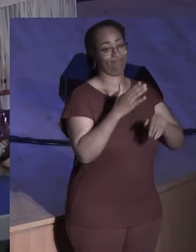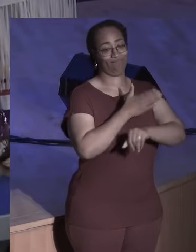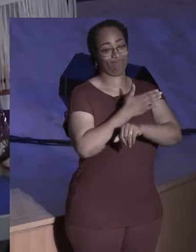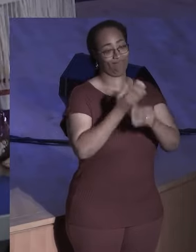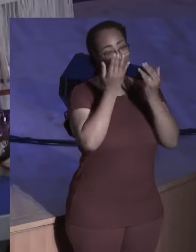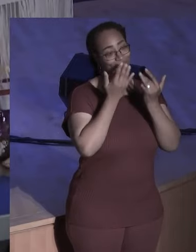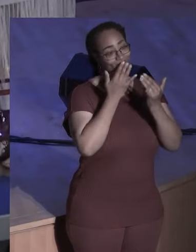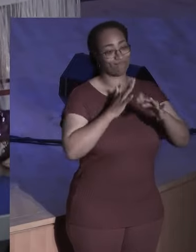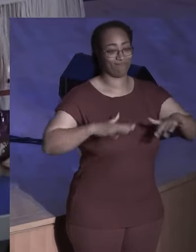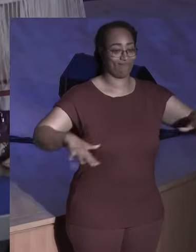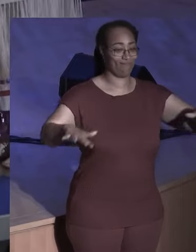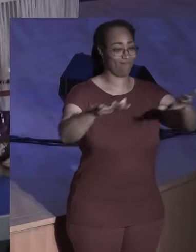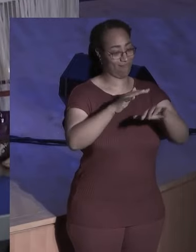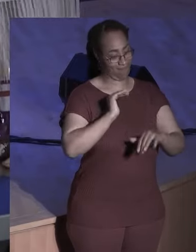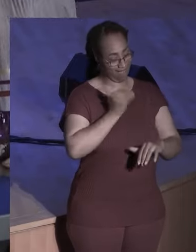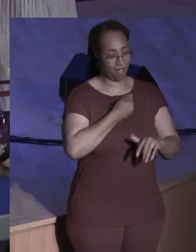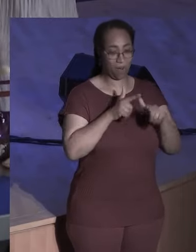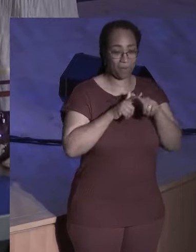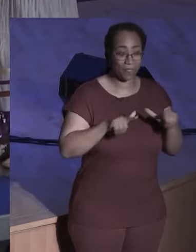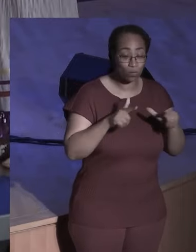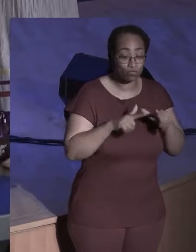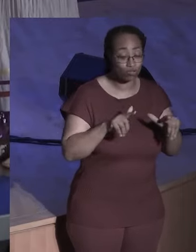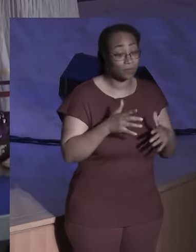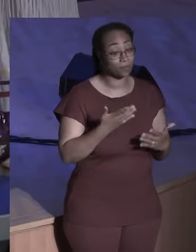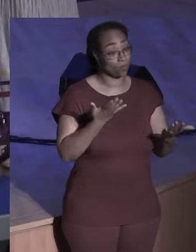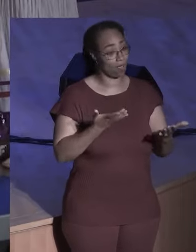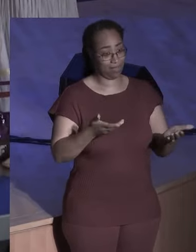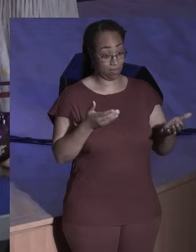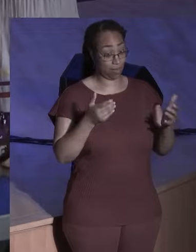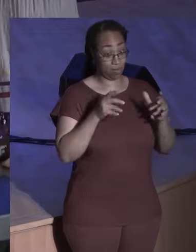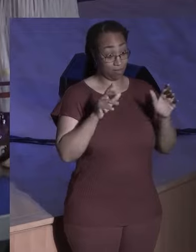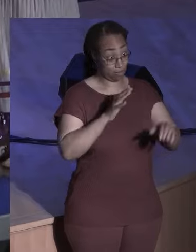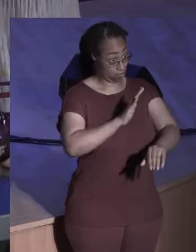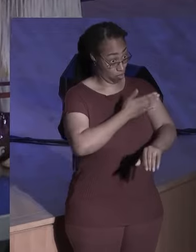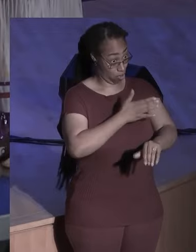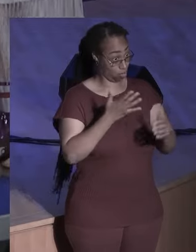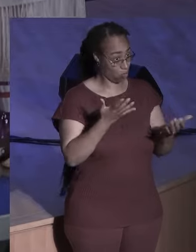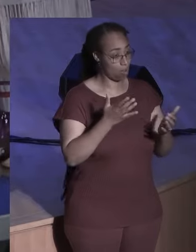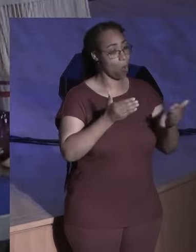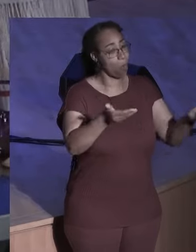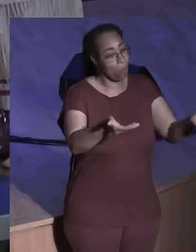song to this year's Smithsonian 2024 Folklife Festival.